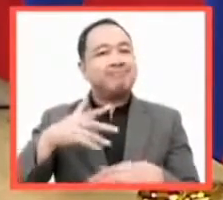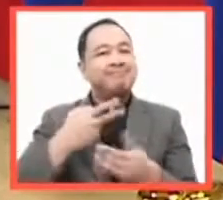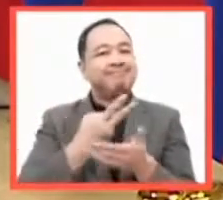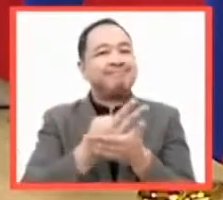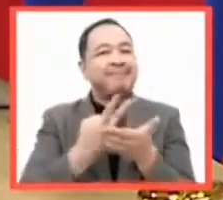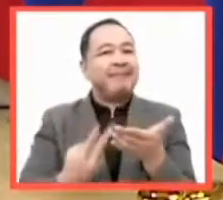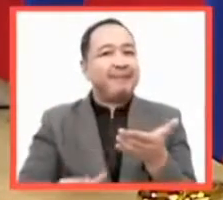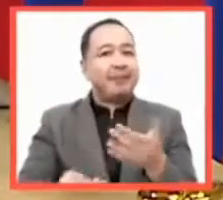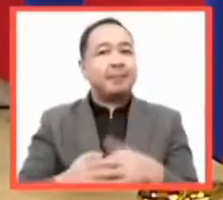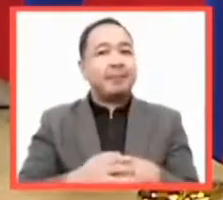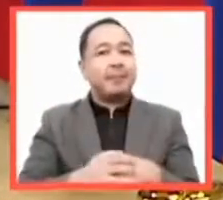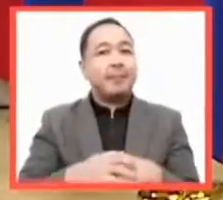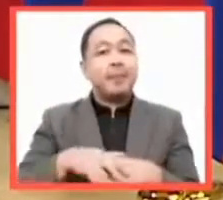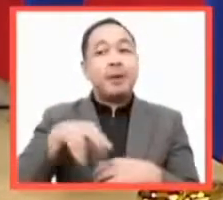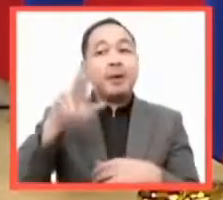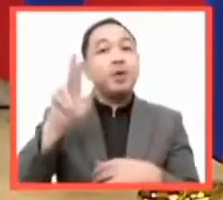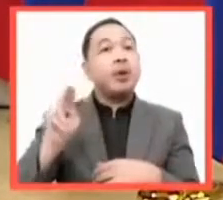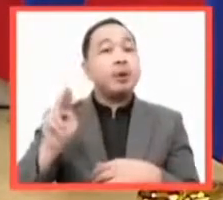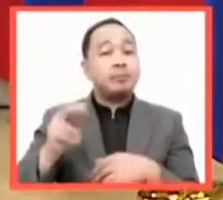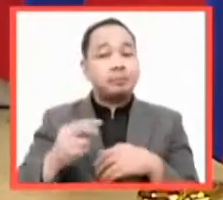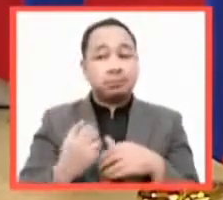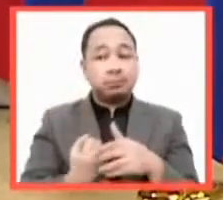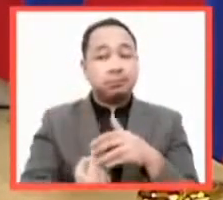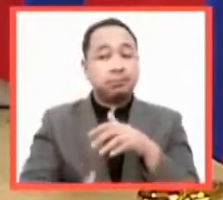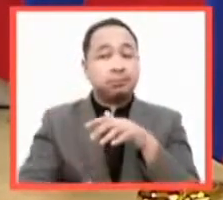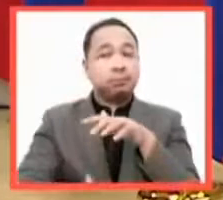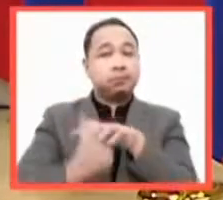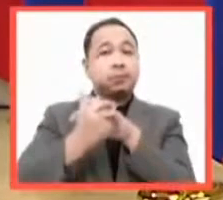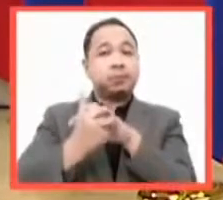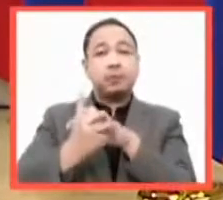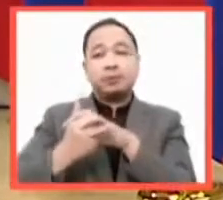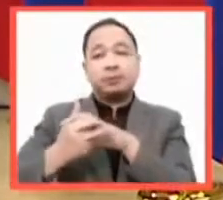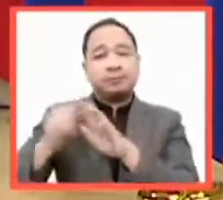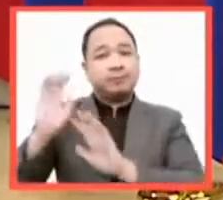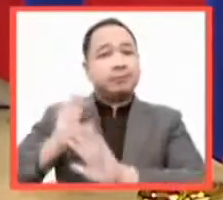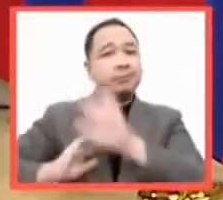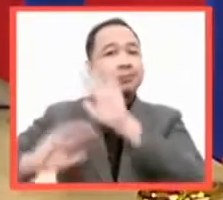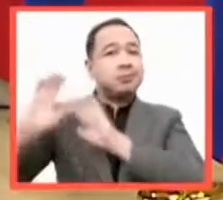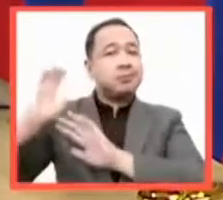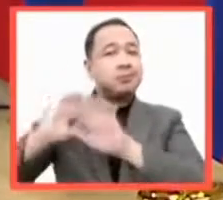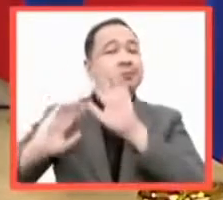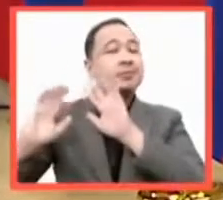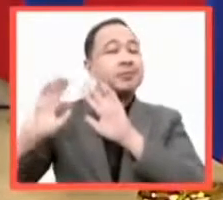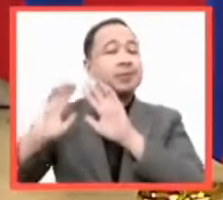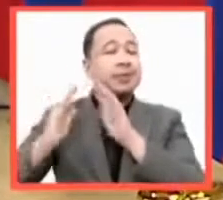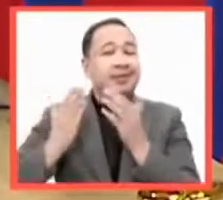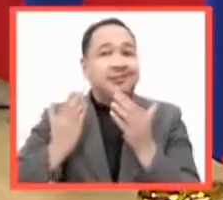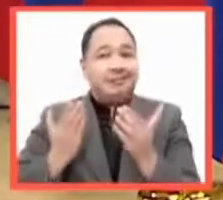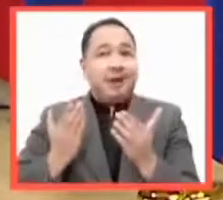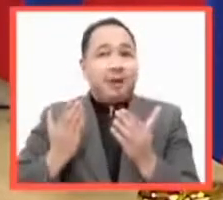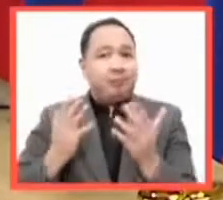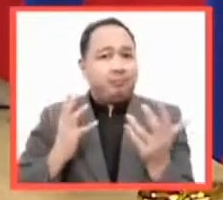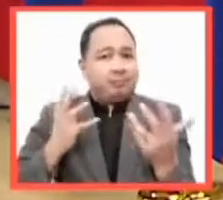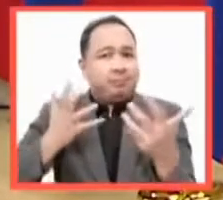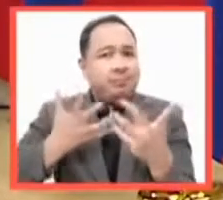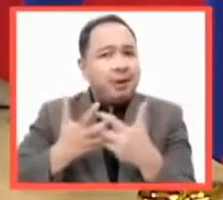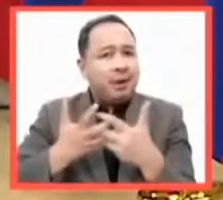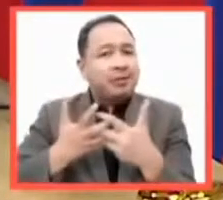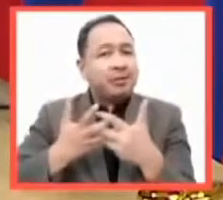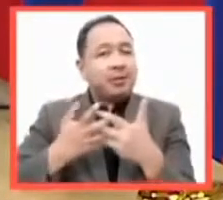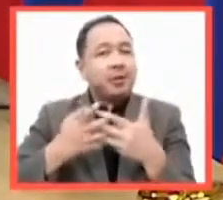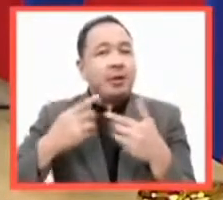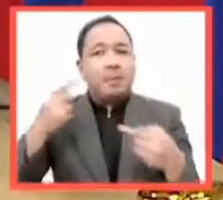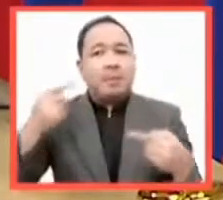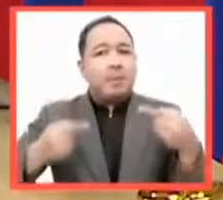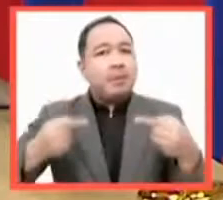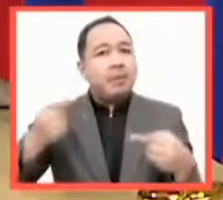be inadequate. The UN is a product of an era long past. It